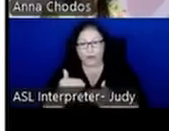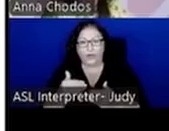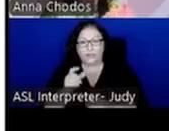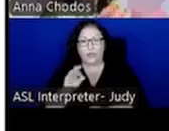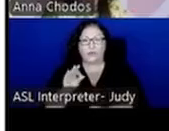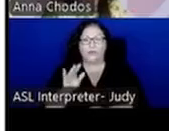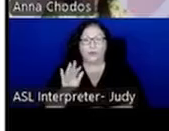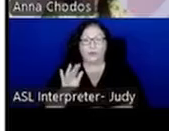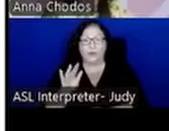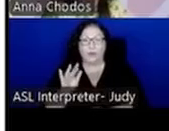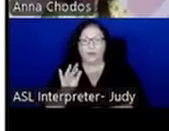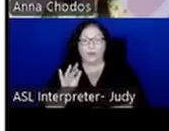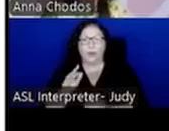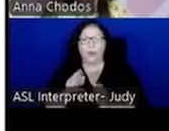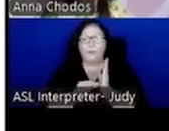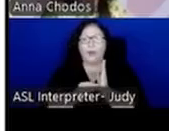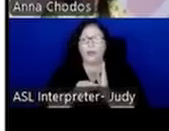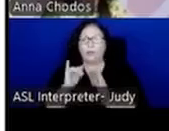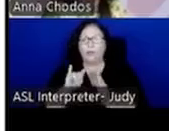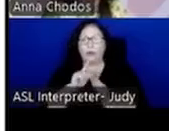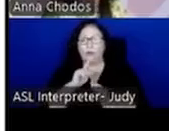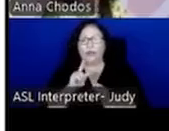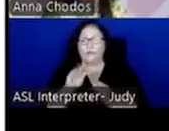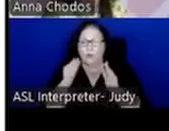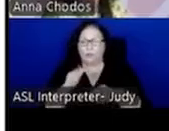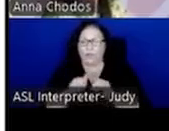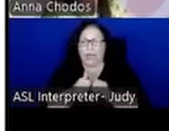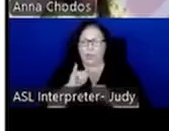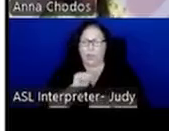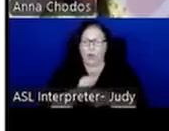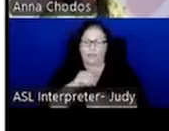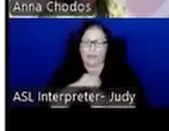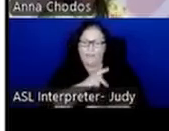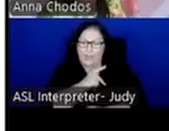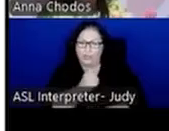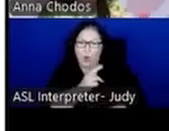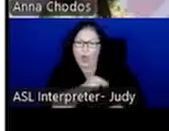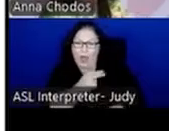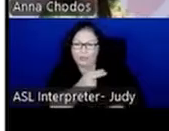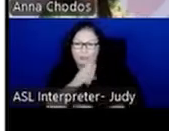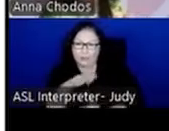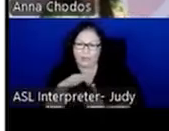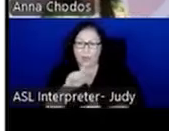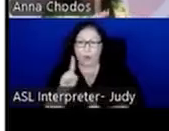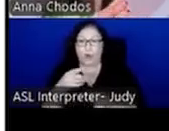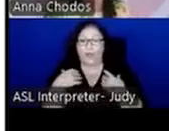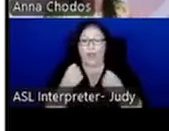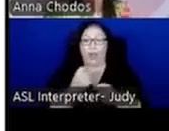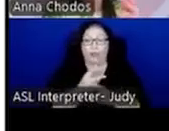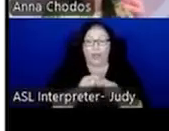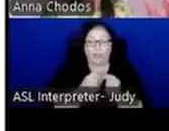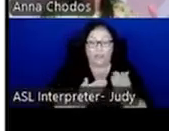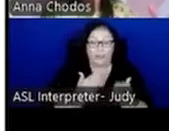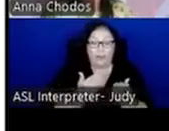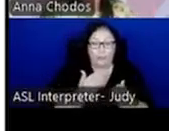modules that really focus on how this works in an inpatient or hospital setting where the healthcare team might look a little different, the time, the resources,